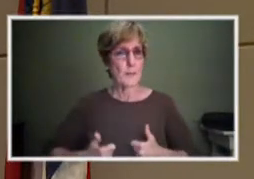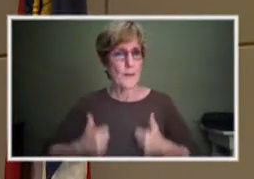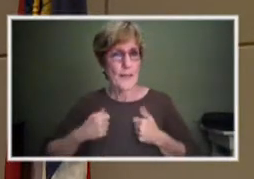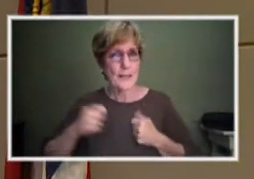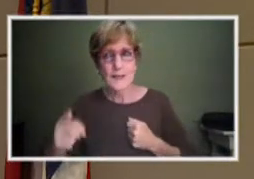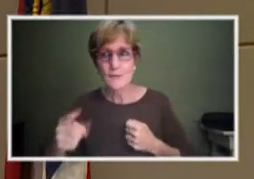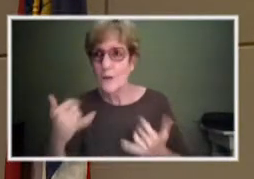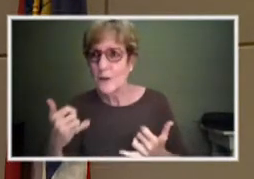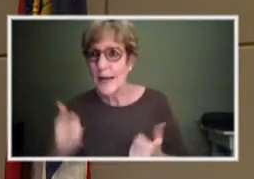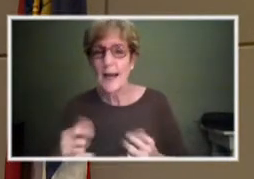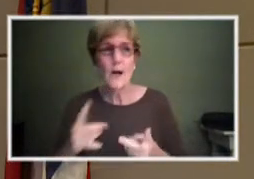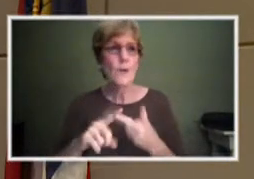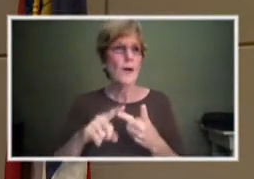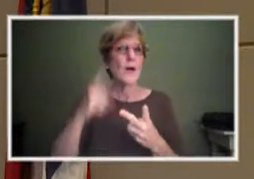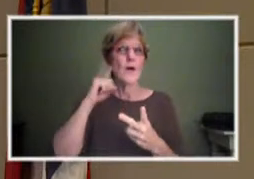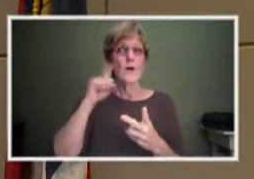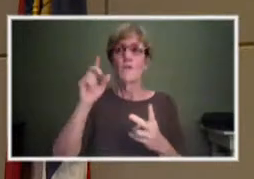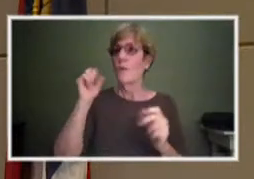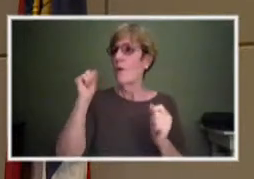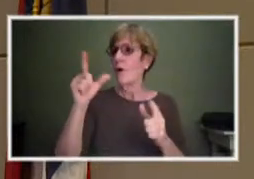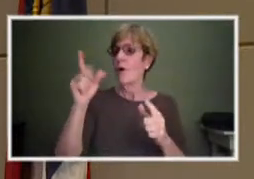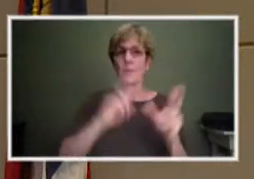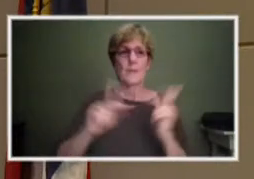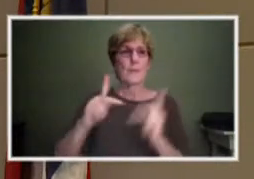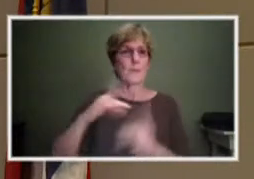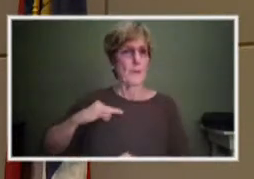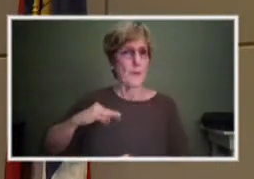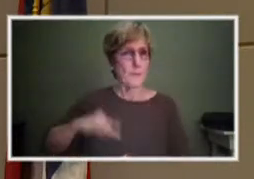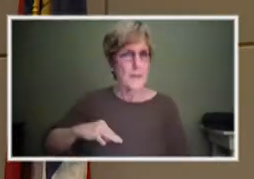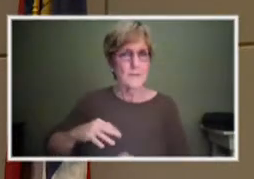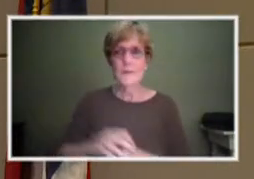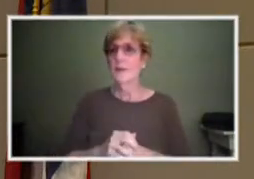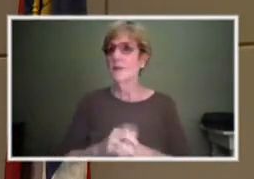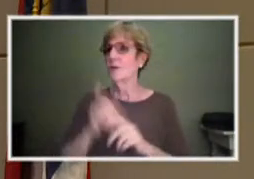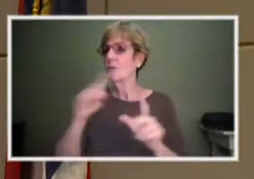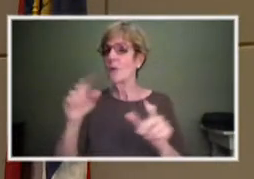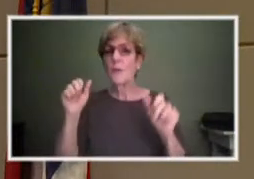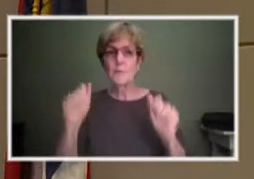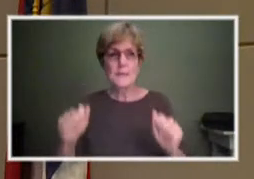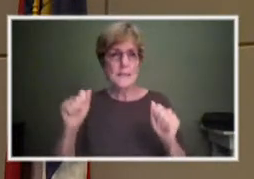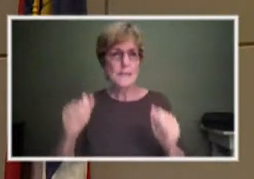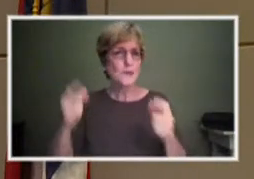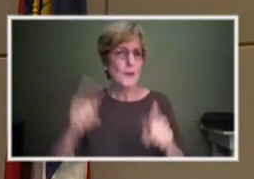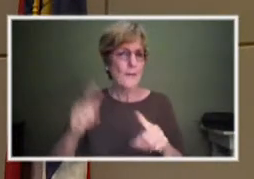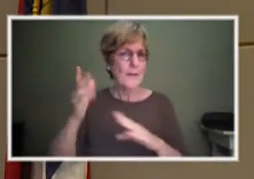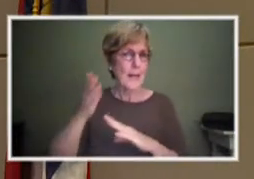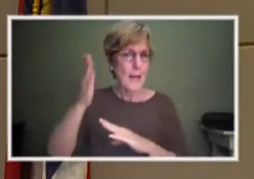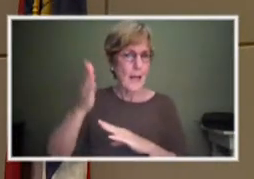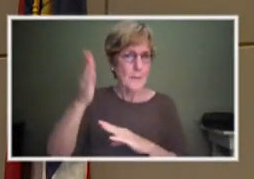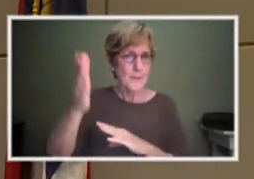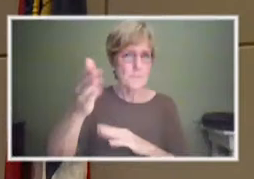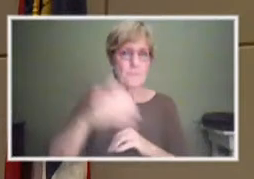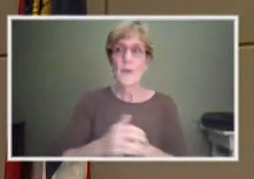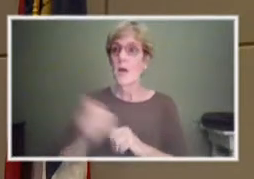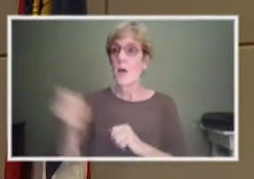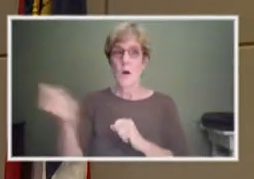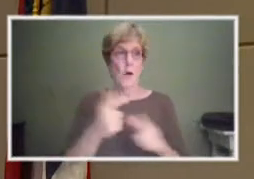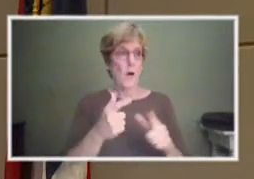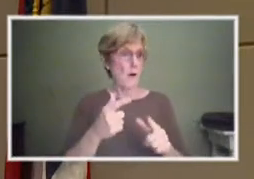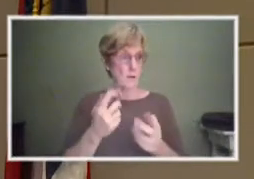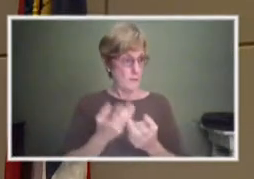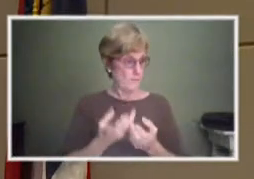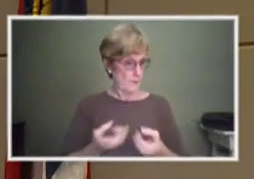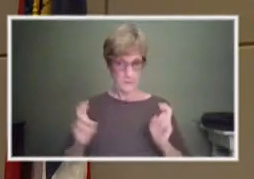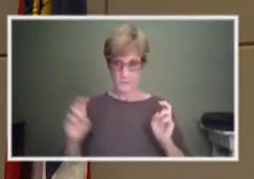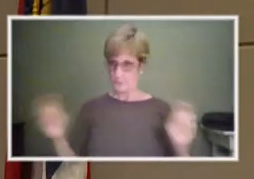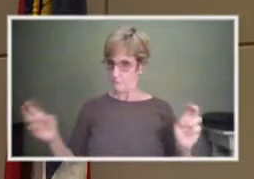our constituents. I'm excited about the potential. And as all of my colleagues around the dais have said, they've